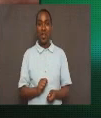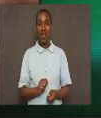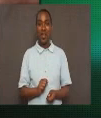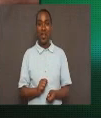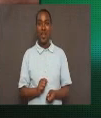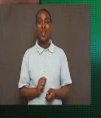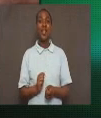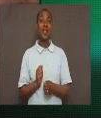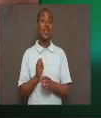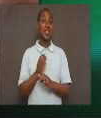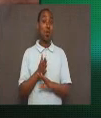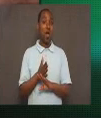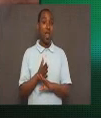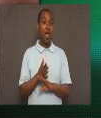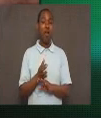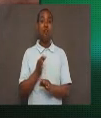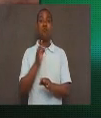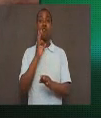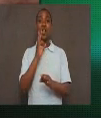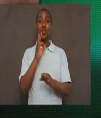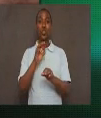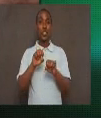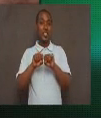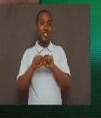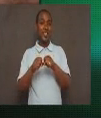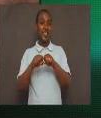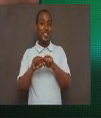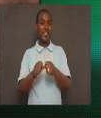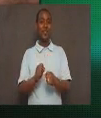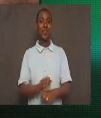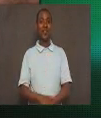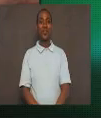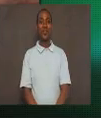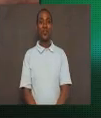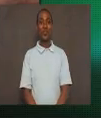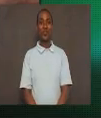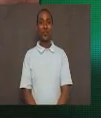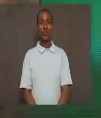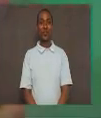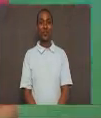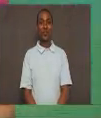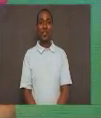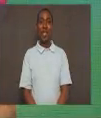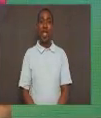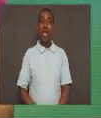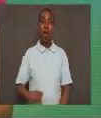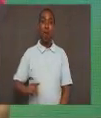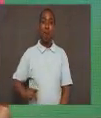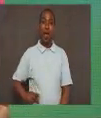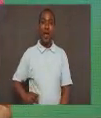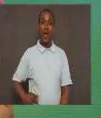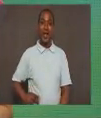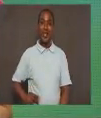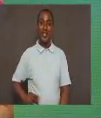alkaline environment, and it emulsifies the fat in foods.